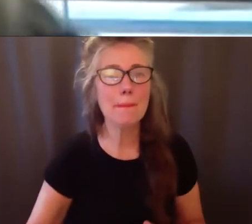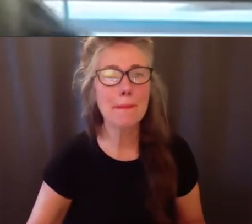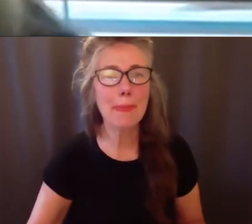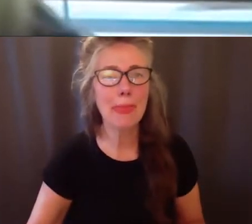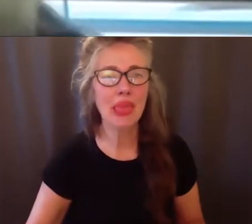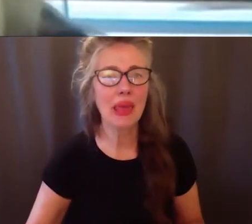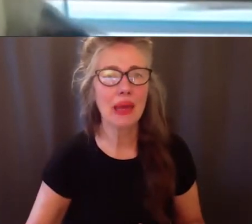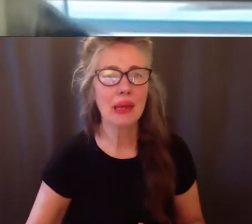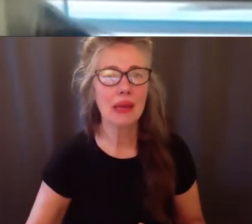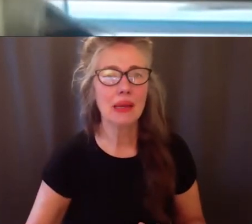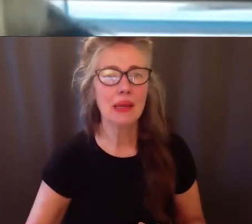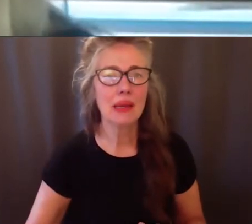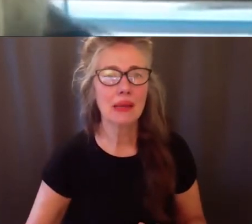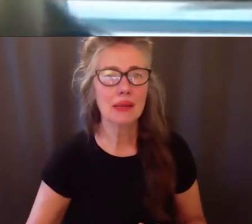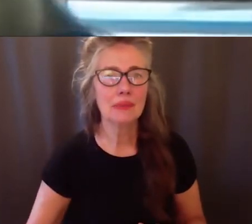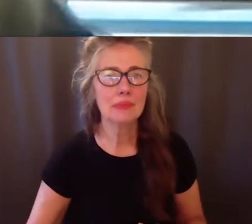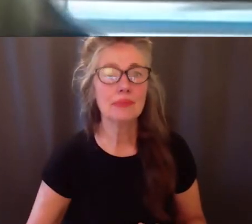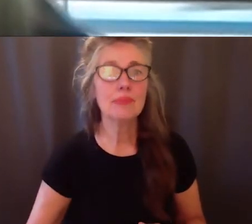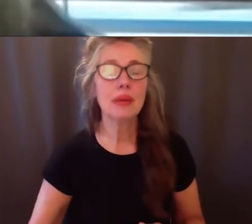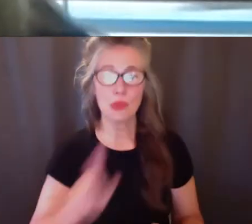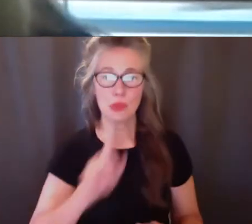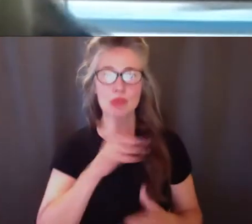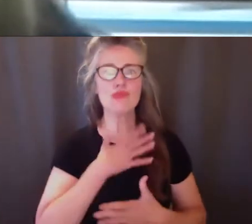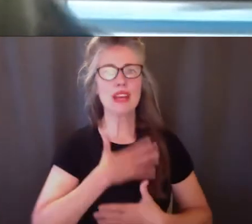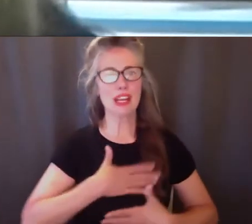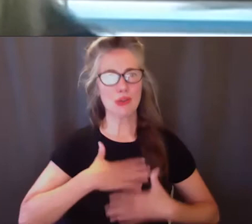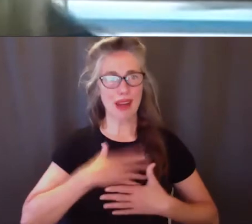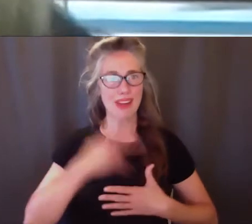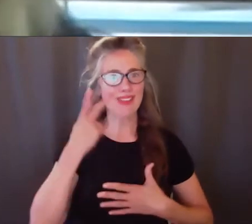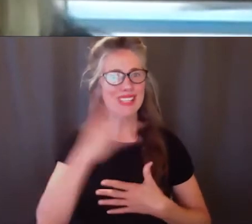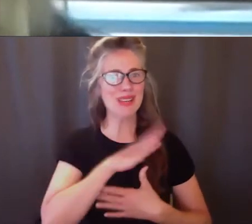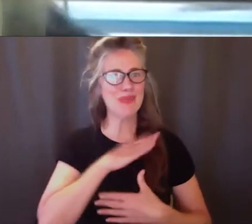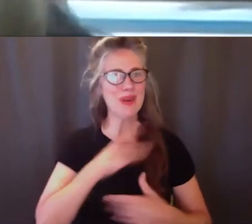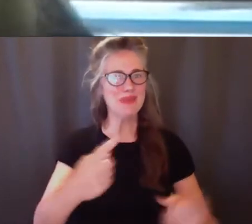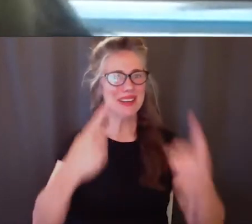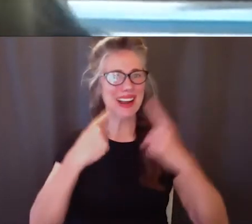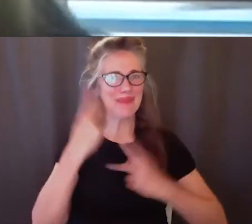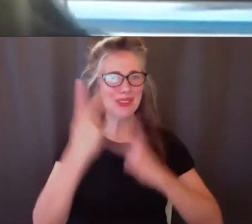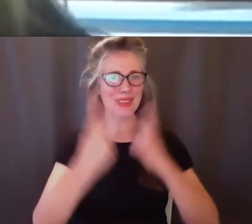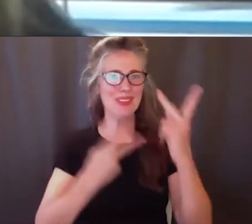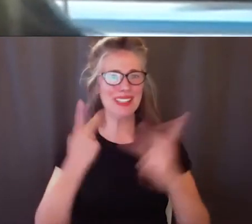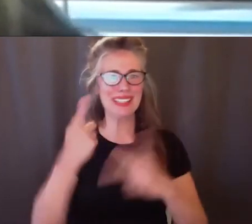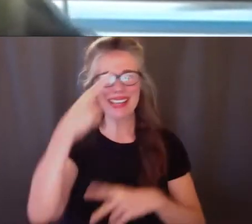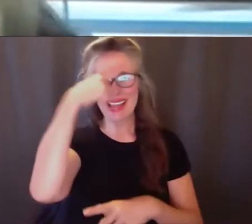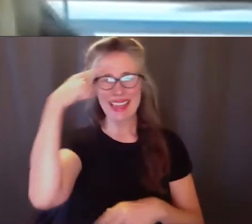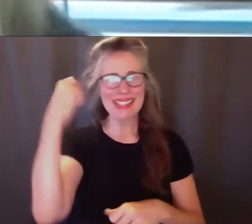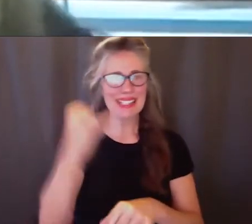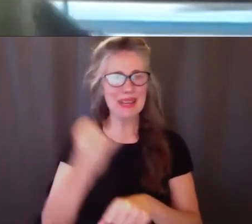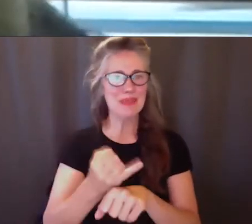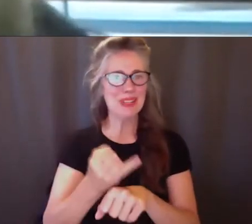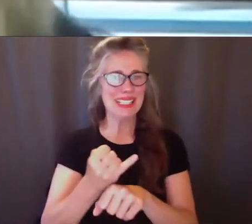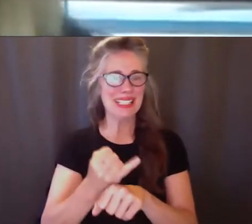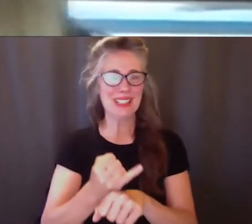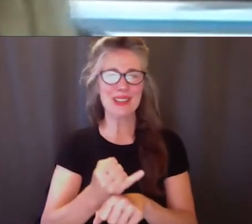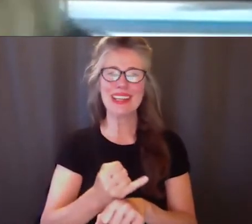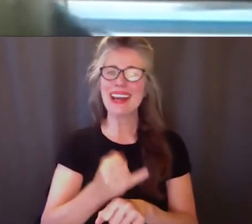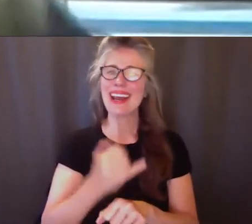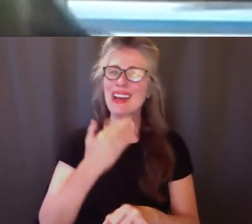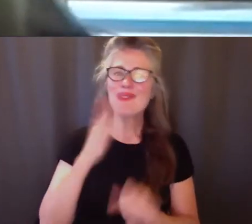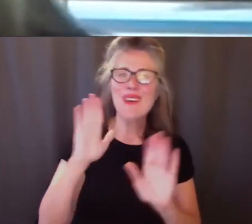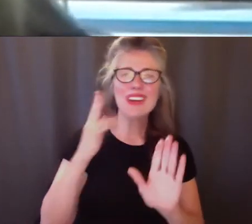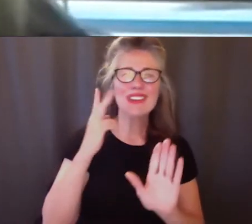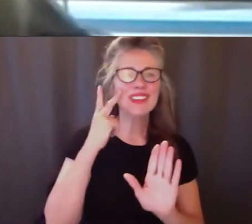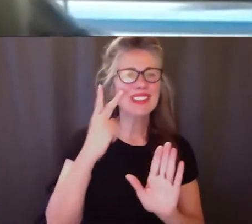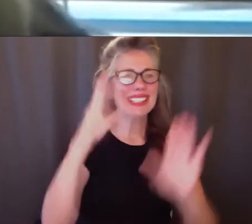extremely gratifying to see our board members at our Summer Institute. It's wonderful to see our superintendent and board members walking